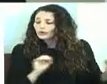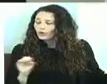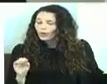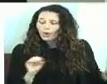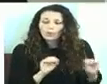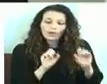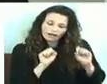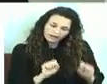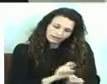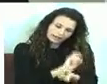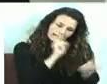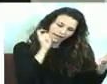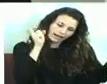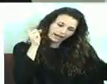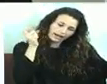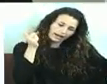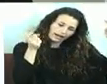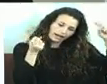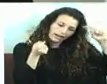can